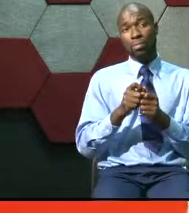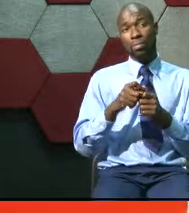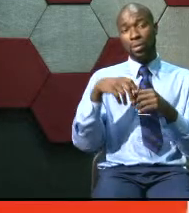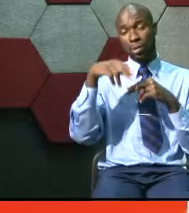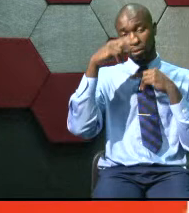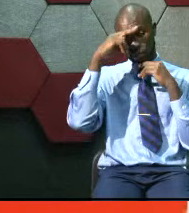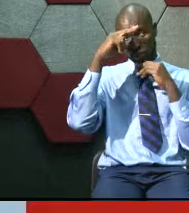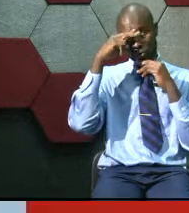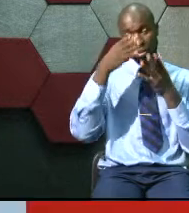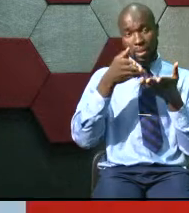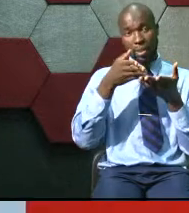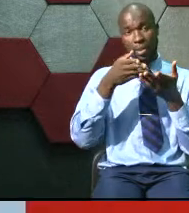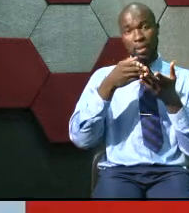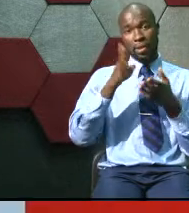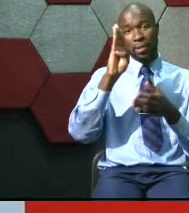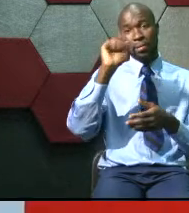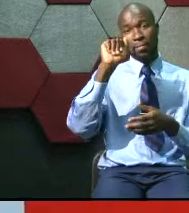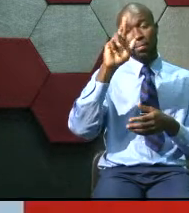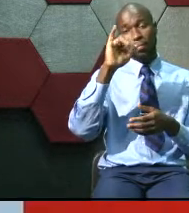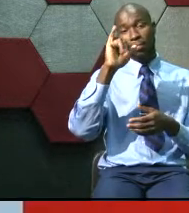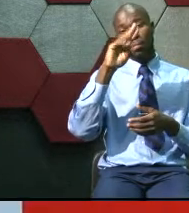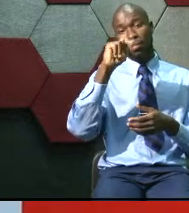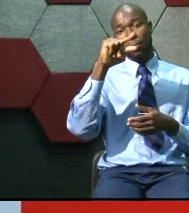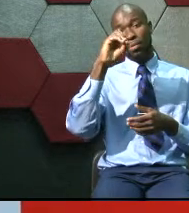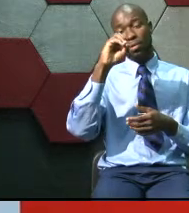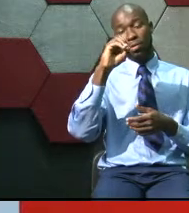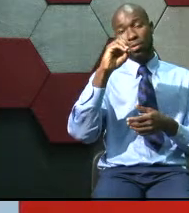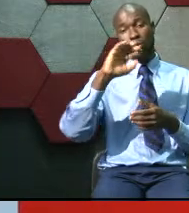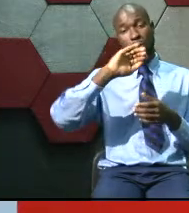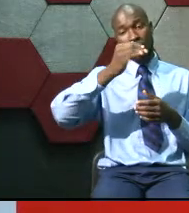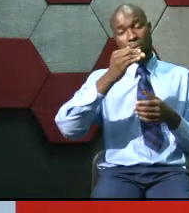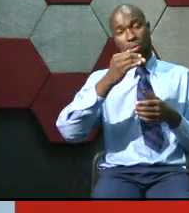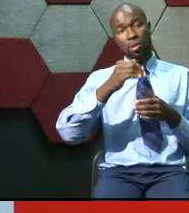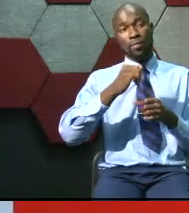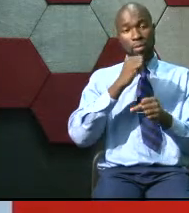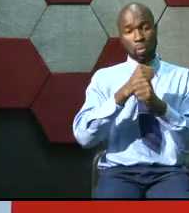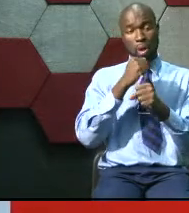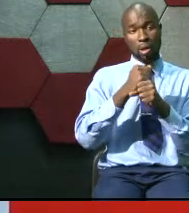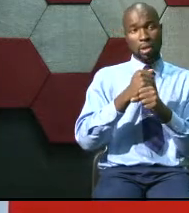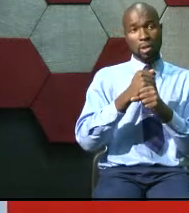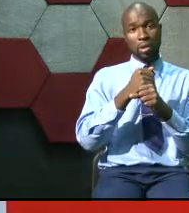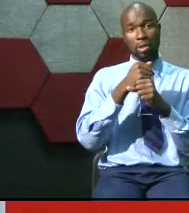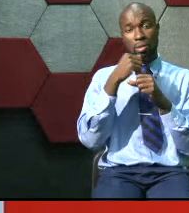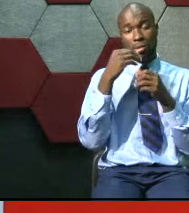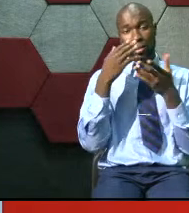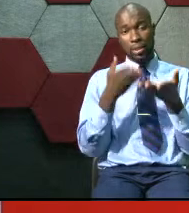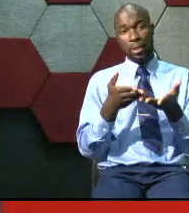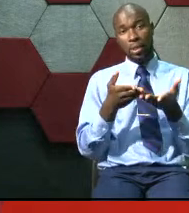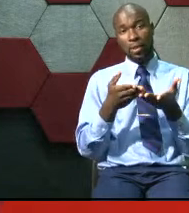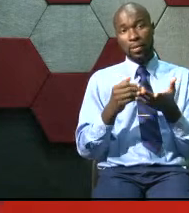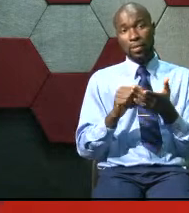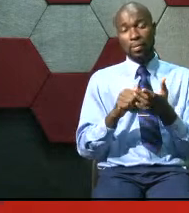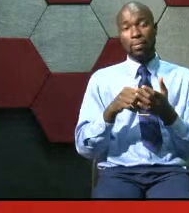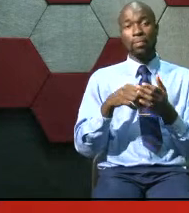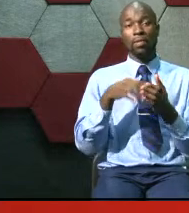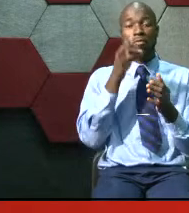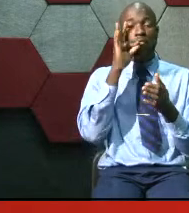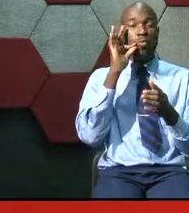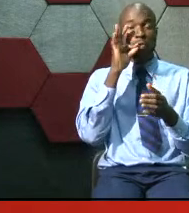Baringo County for their project titled Tamarind Fruit Pulp Extract to Prevent